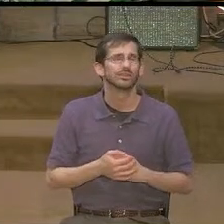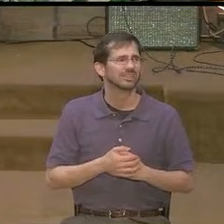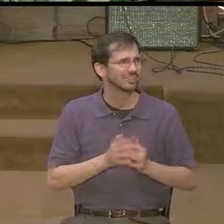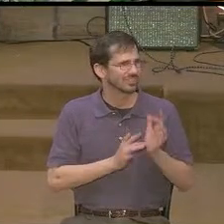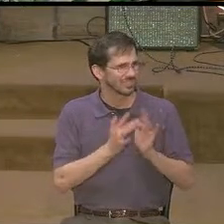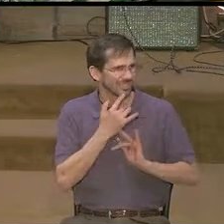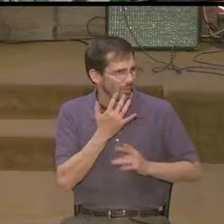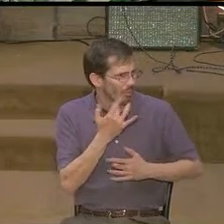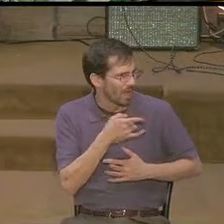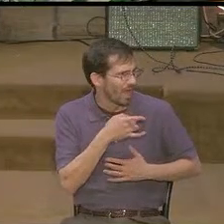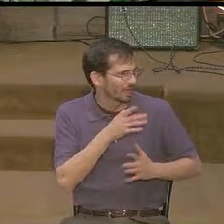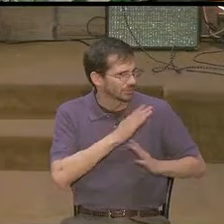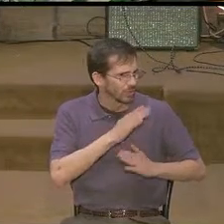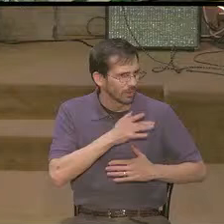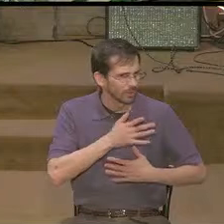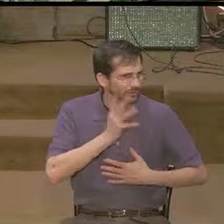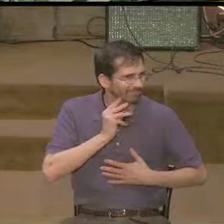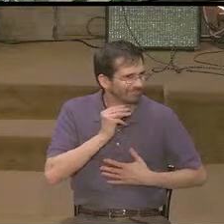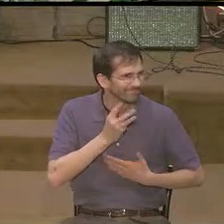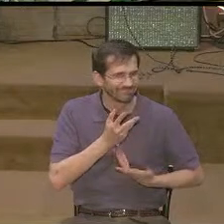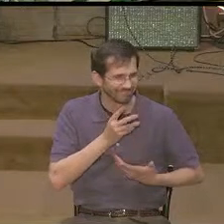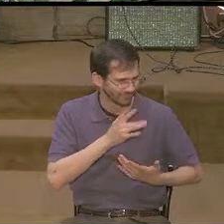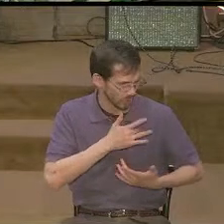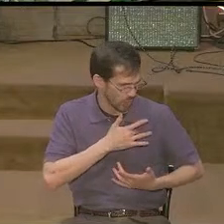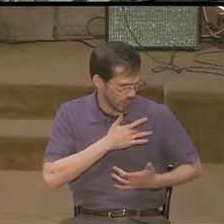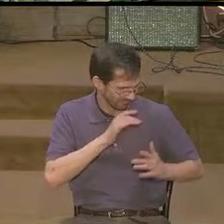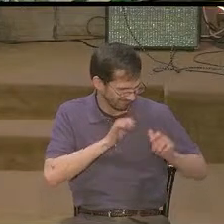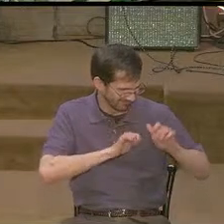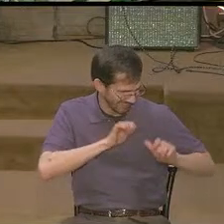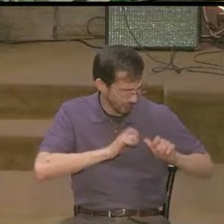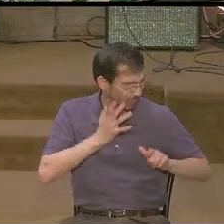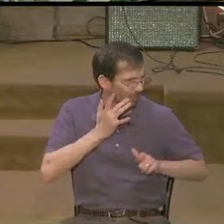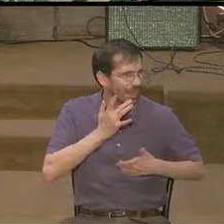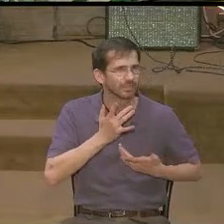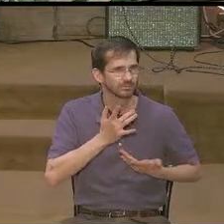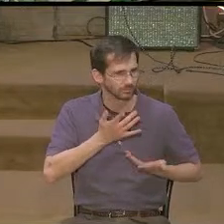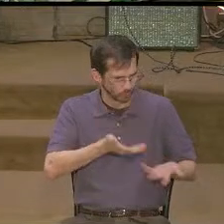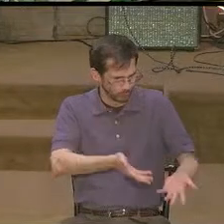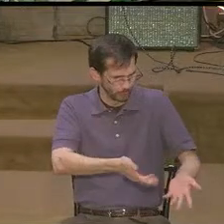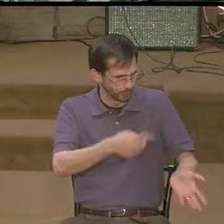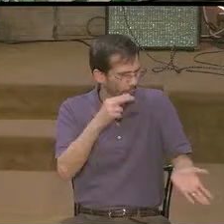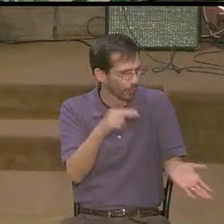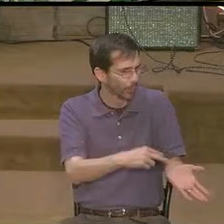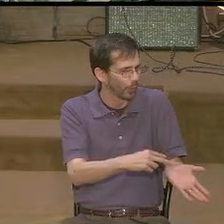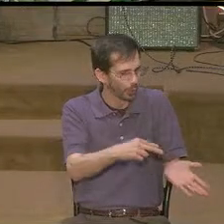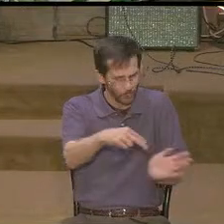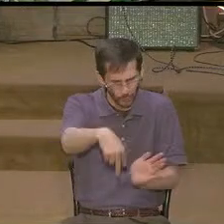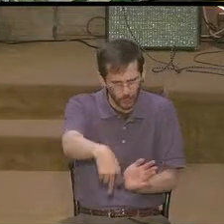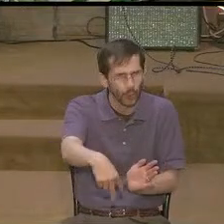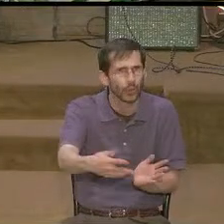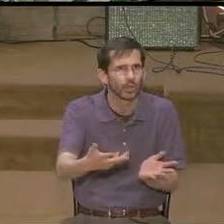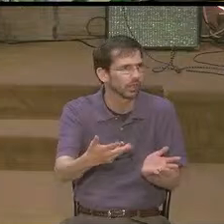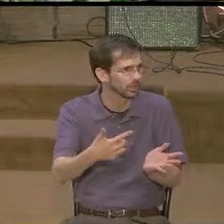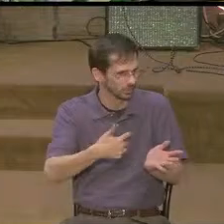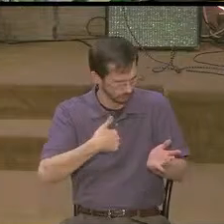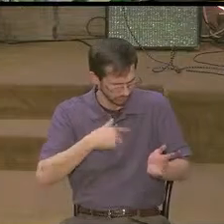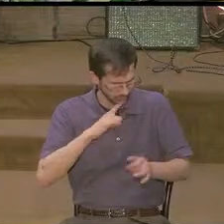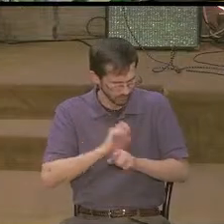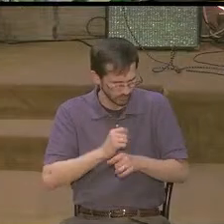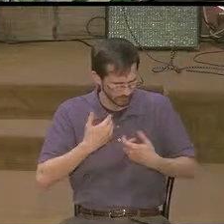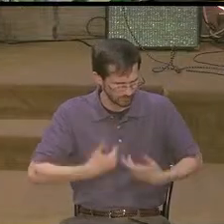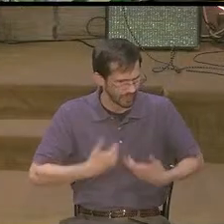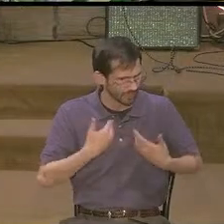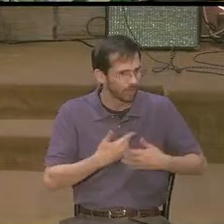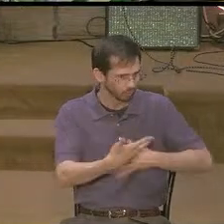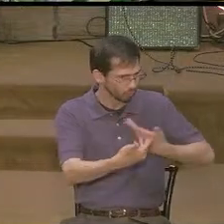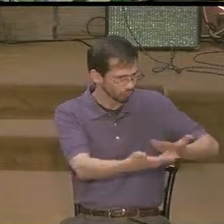why do doubts arise in your heart? Behold my hands and my feet, that it is I myself. Touch